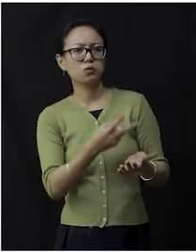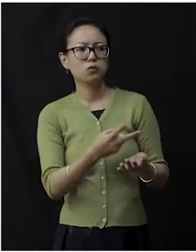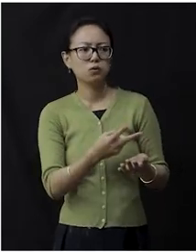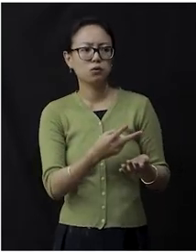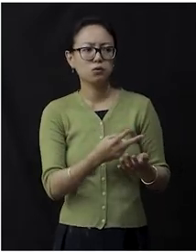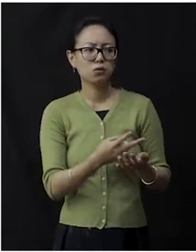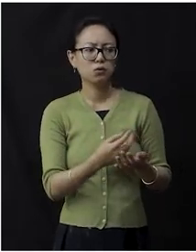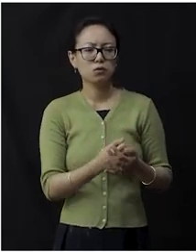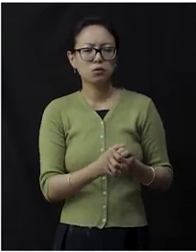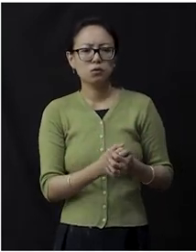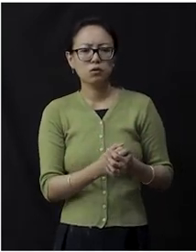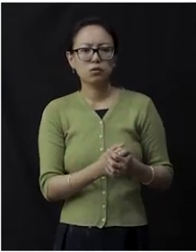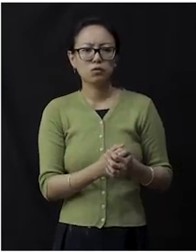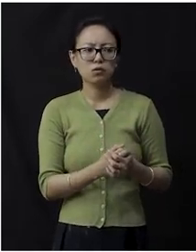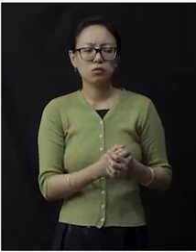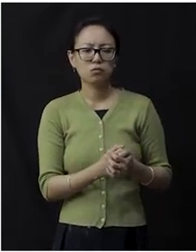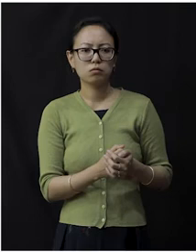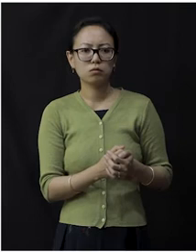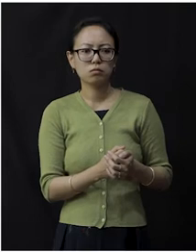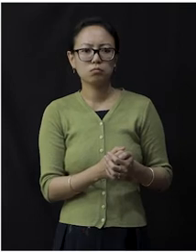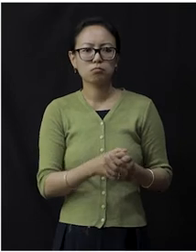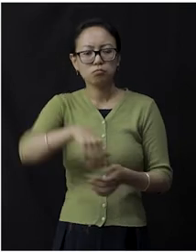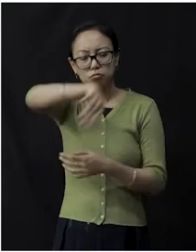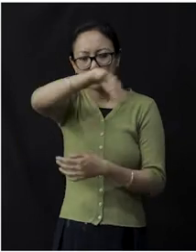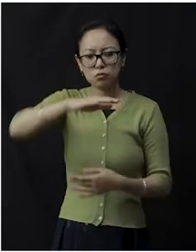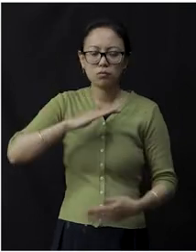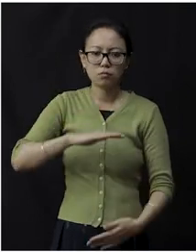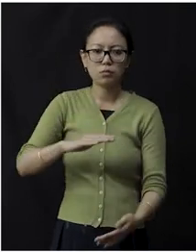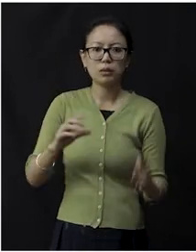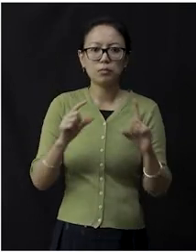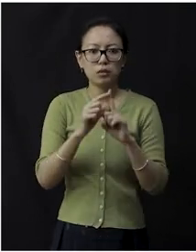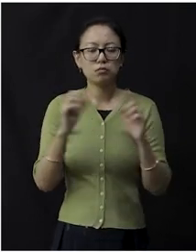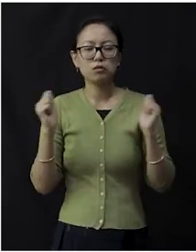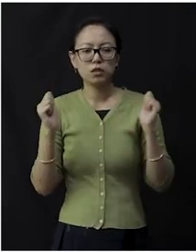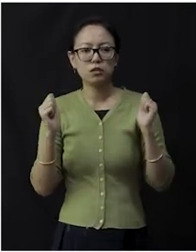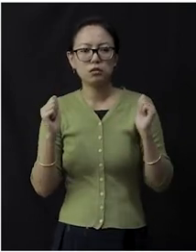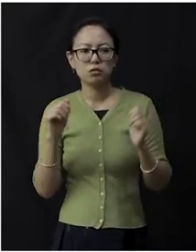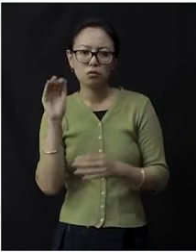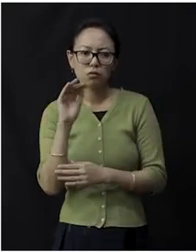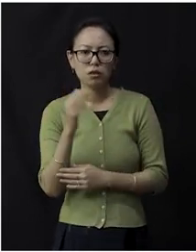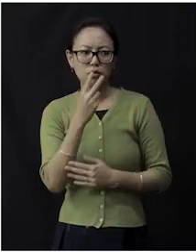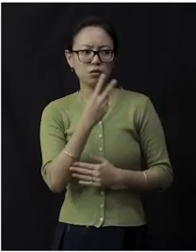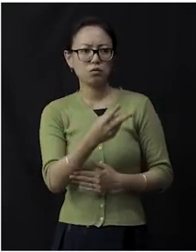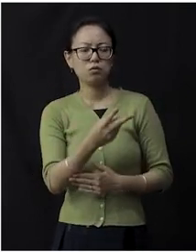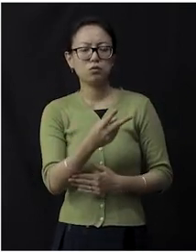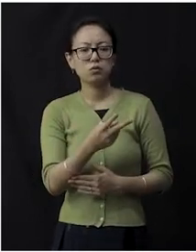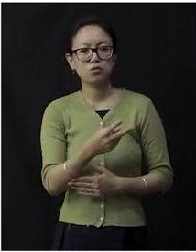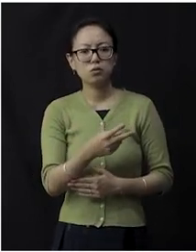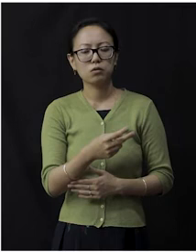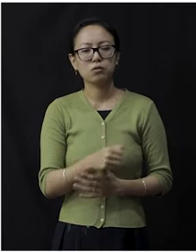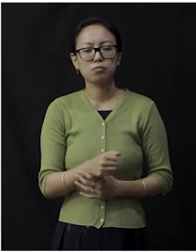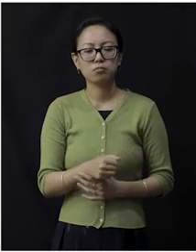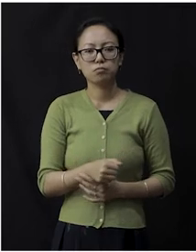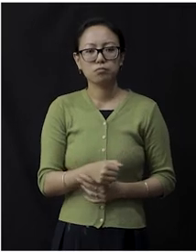himself around his hind legs. So a python, fortunately and luckily for the